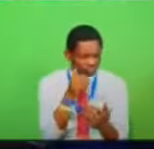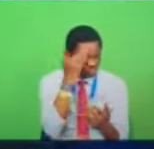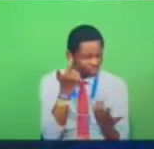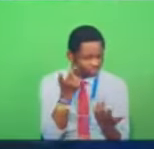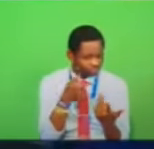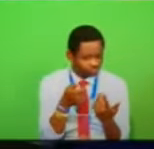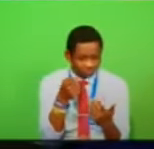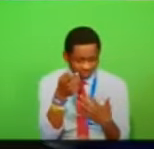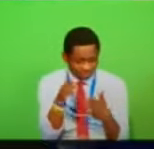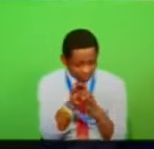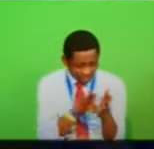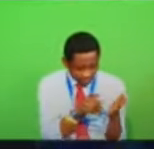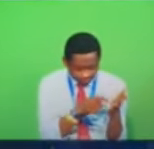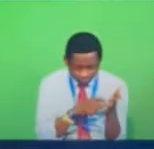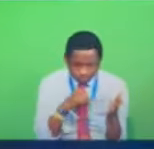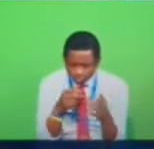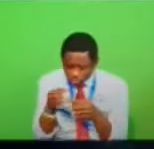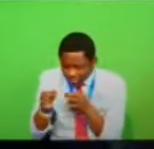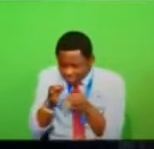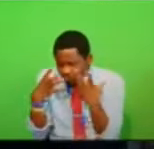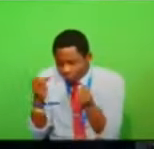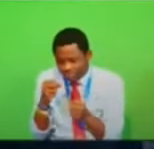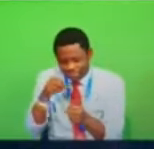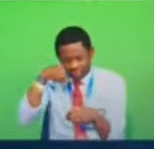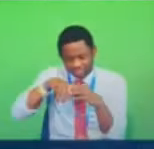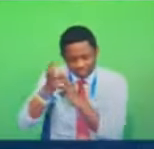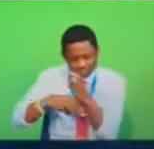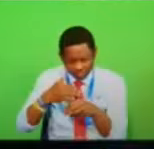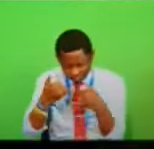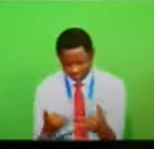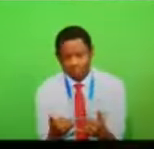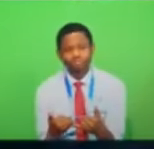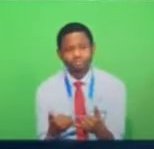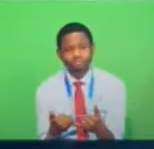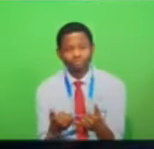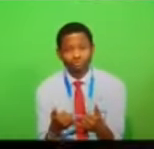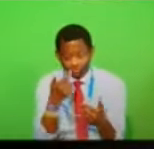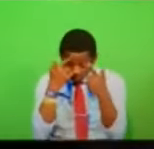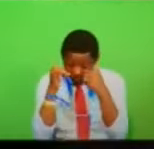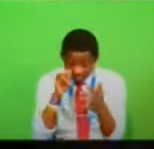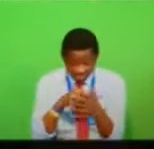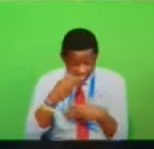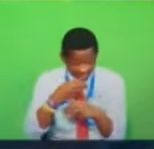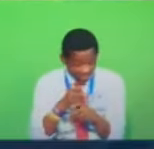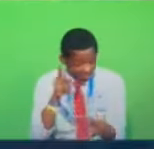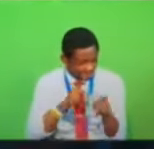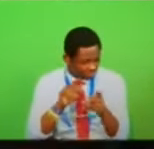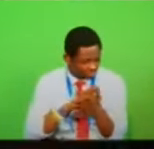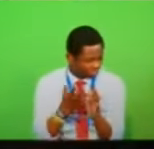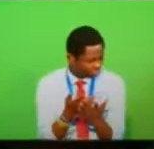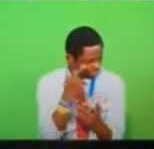or concepts of the Bible within contemporary understandings, and said tensions seem to make the Bible